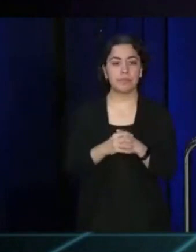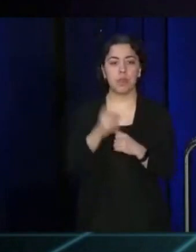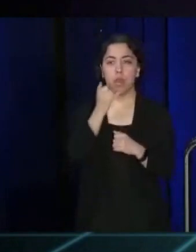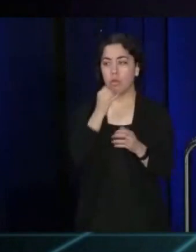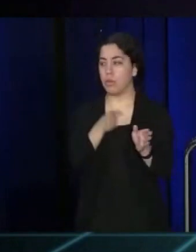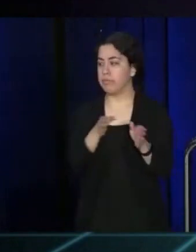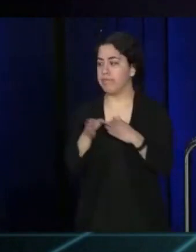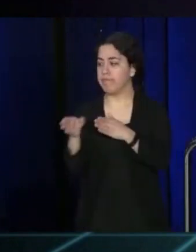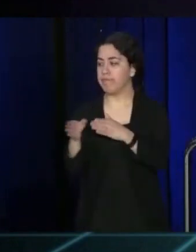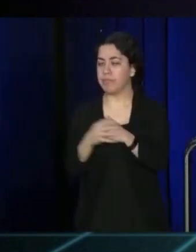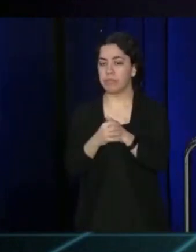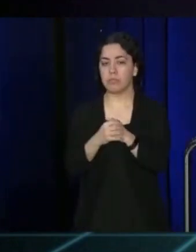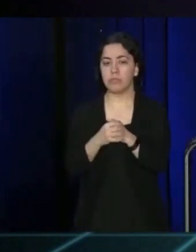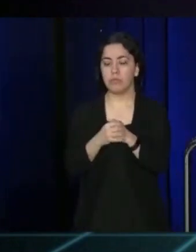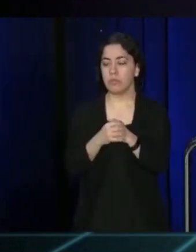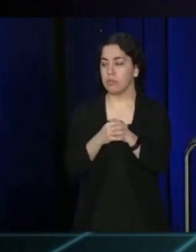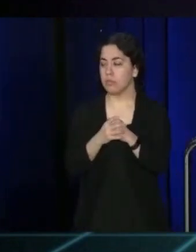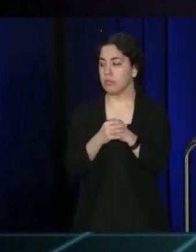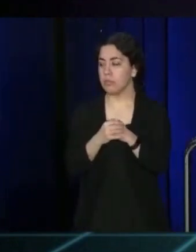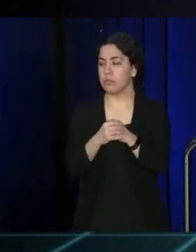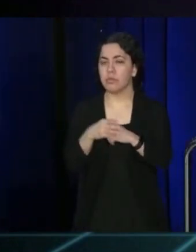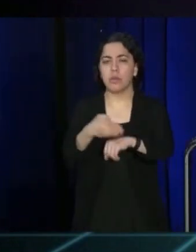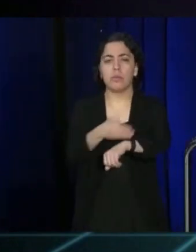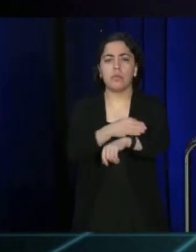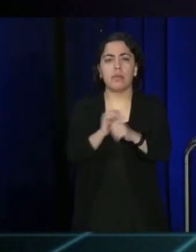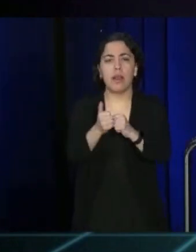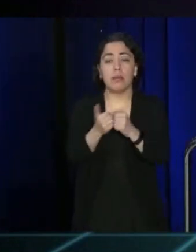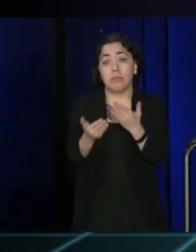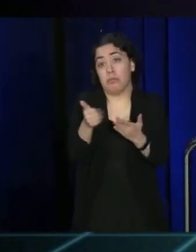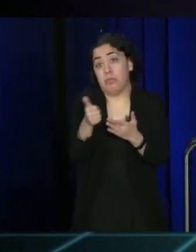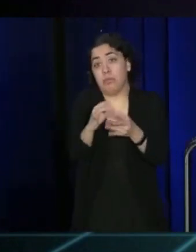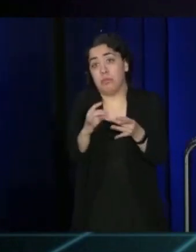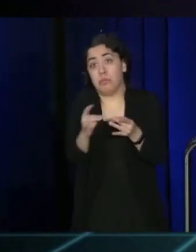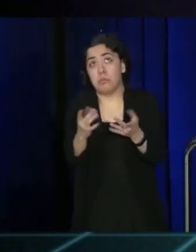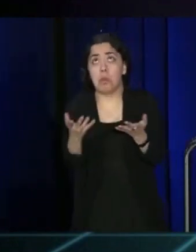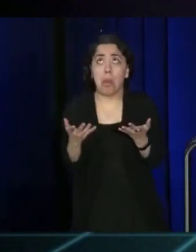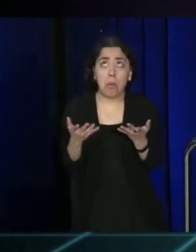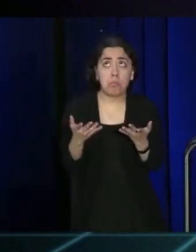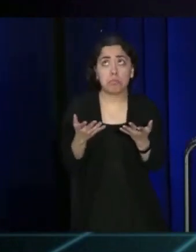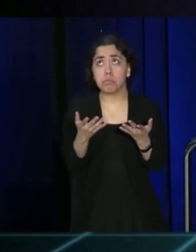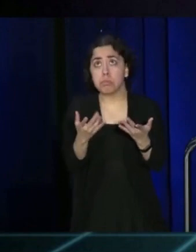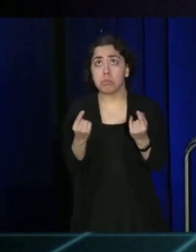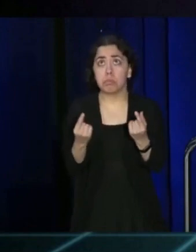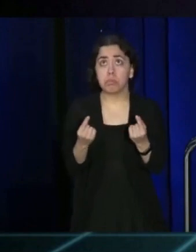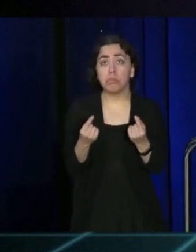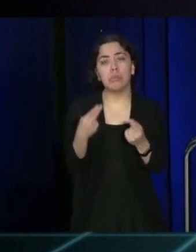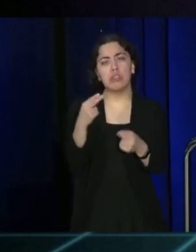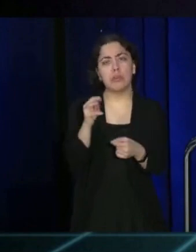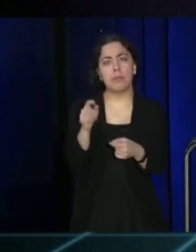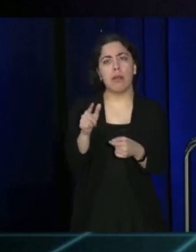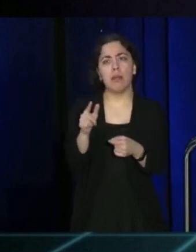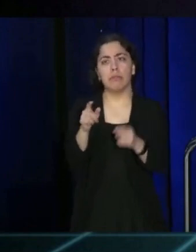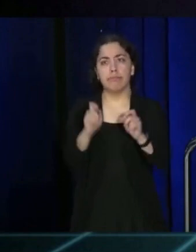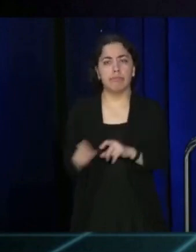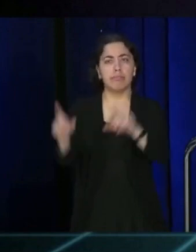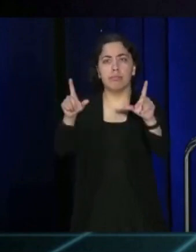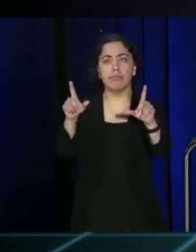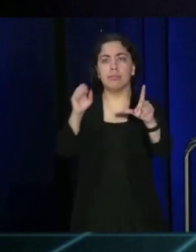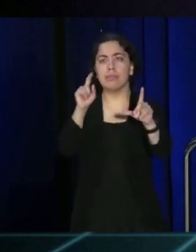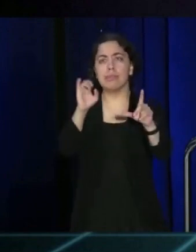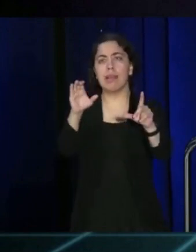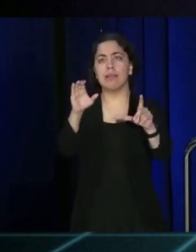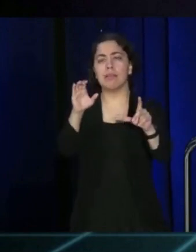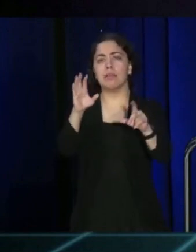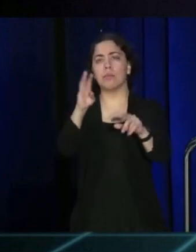go. So how we can do better, you might say, well, okay, just generate the HTML page, static site generation, stick that